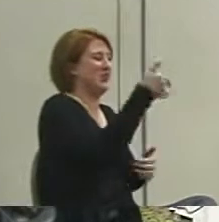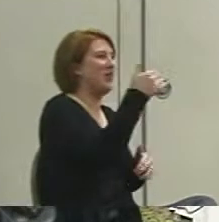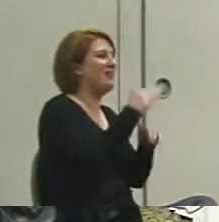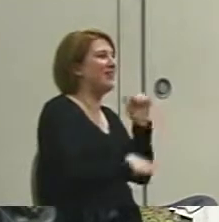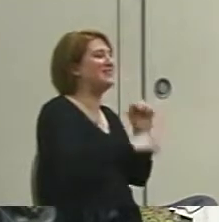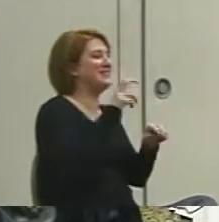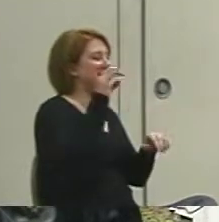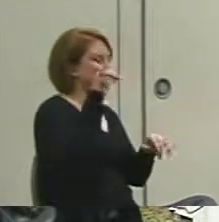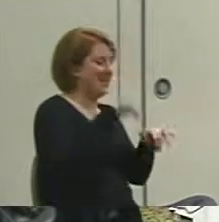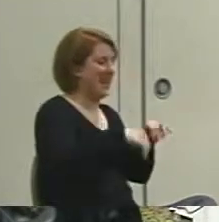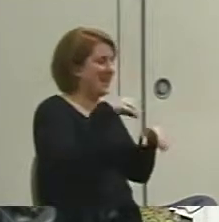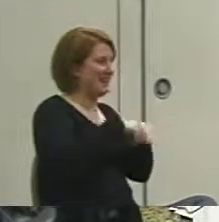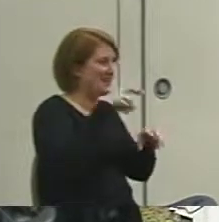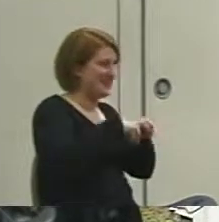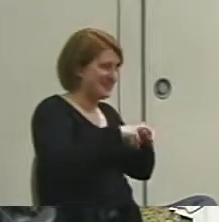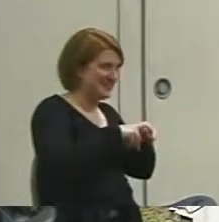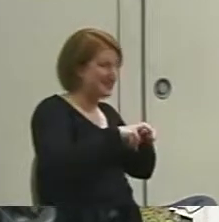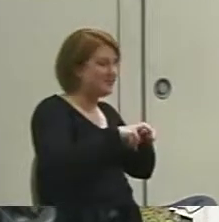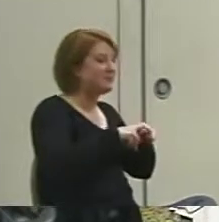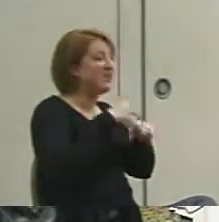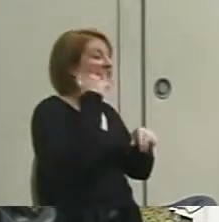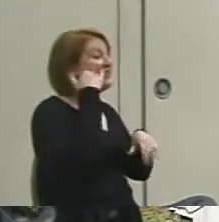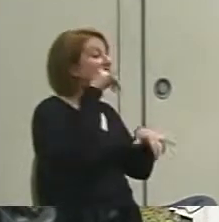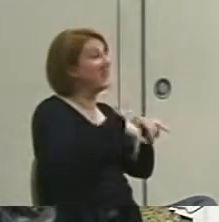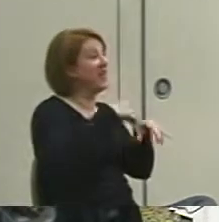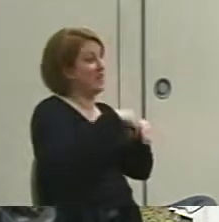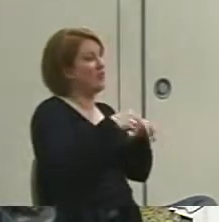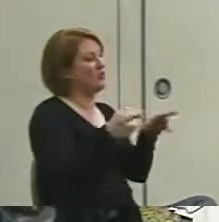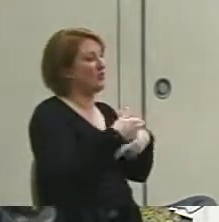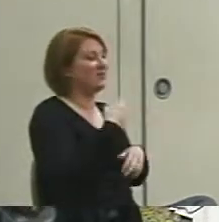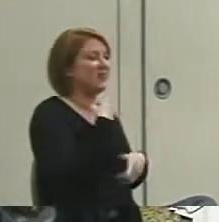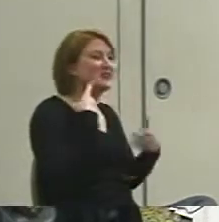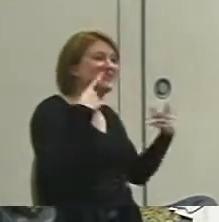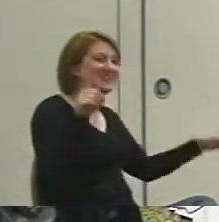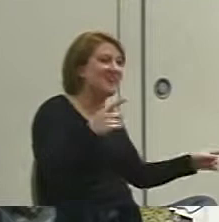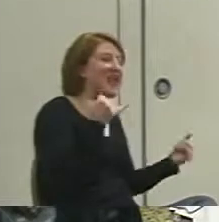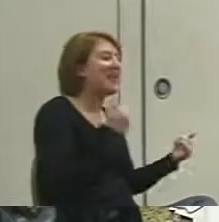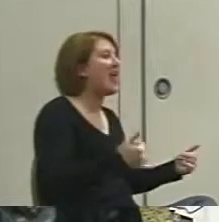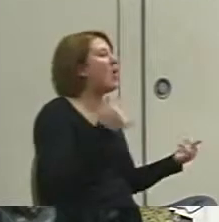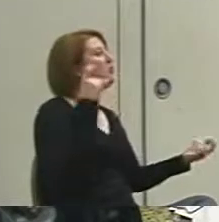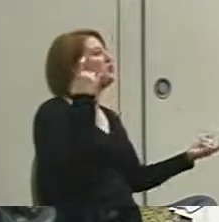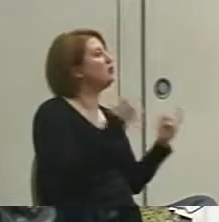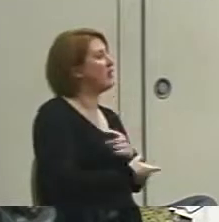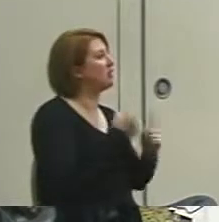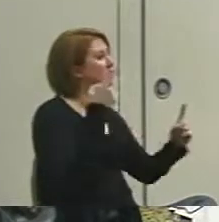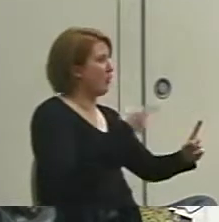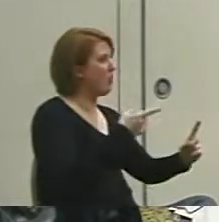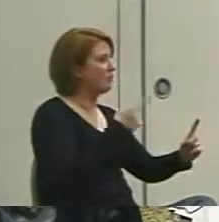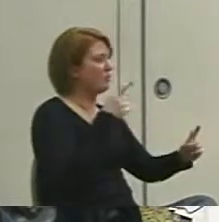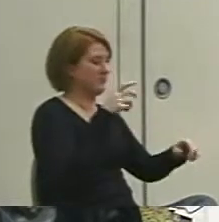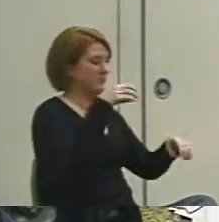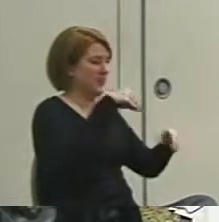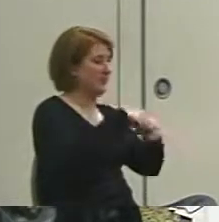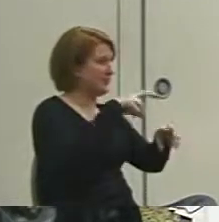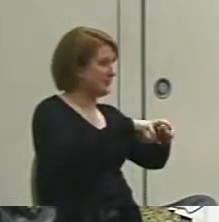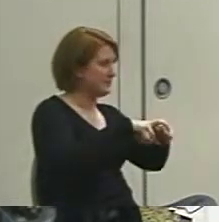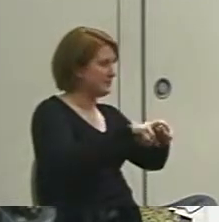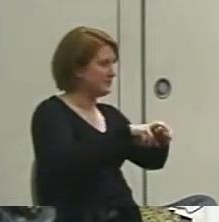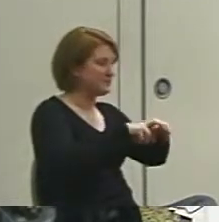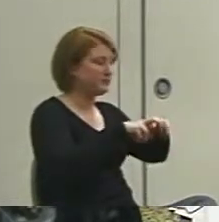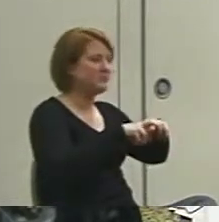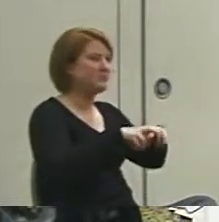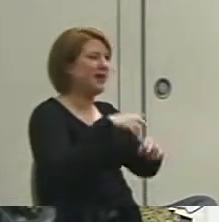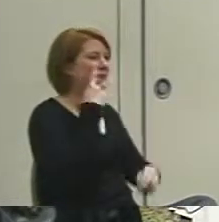than your replacement of staying in seat. Once you get them to stay in room, then you can say you're successful, let's move now towards staying in seat. But it seems to me you've got a